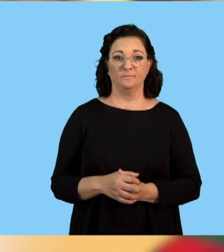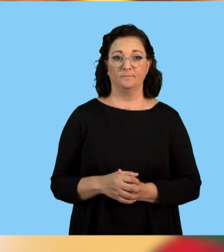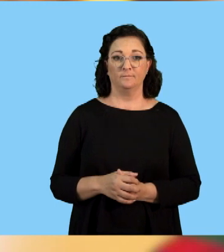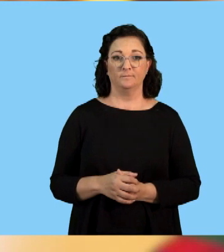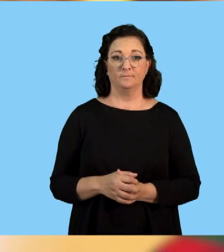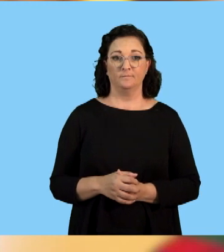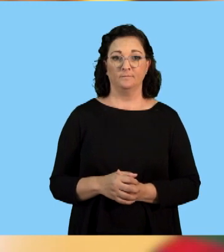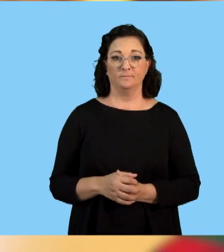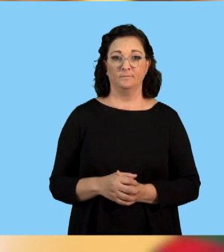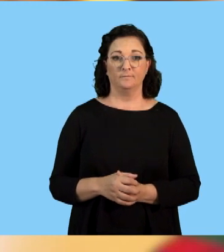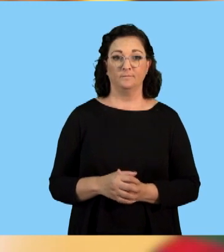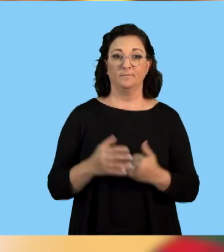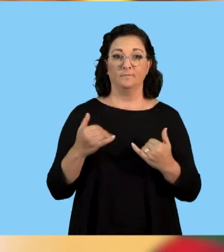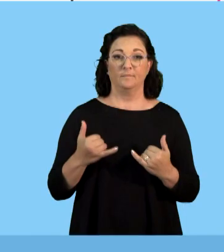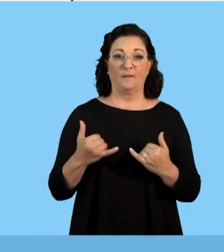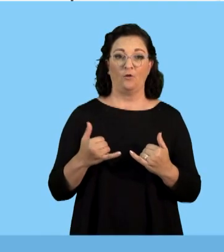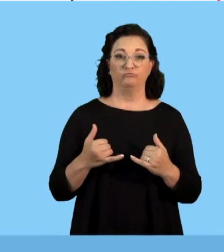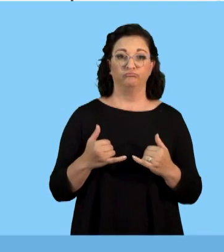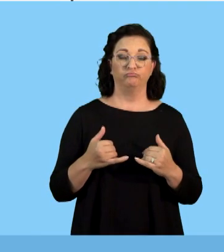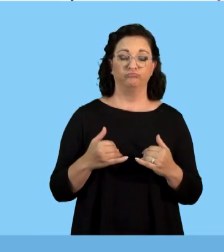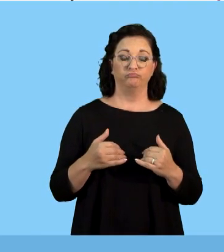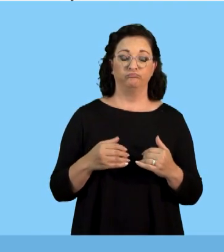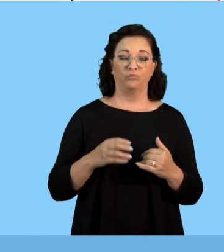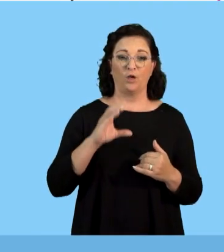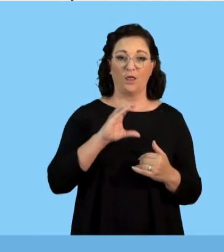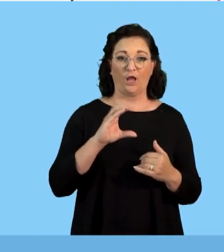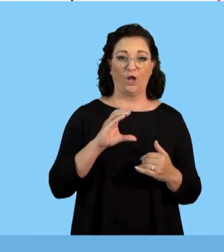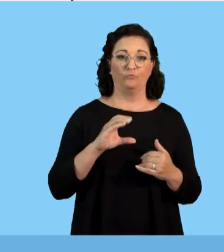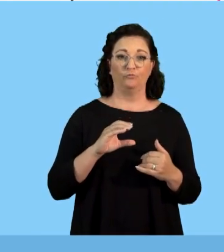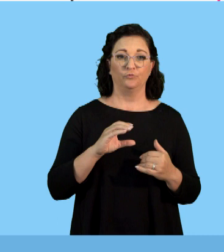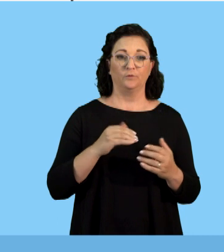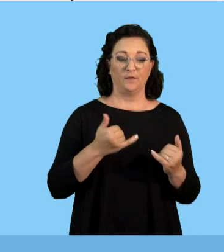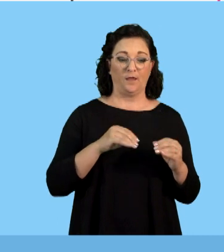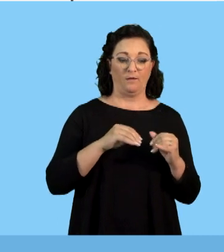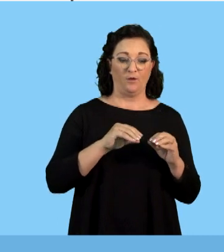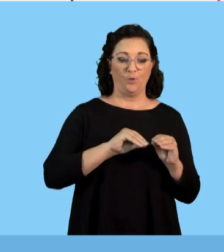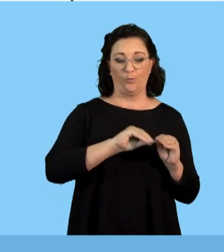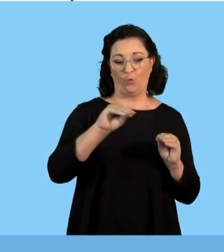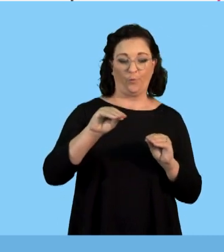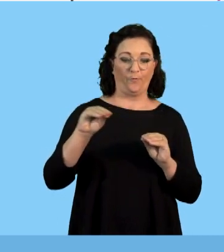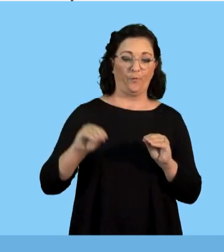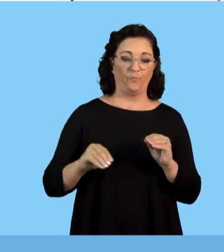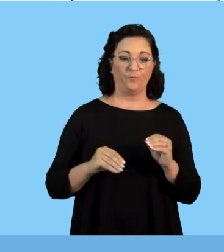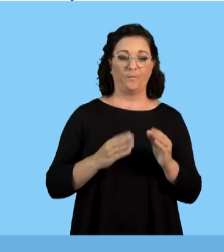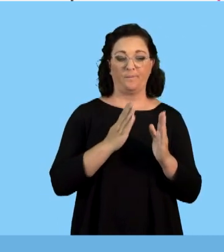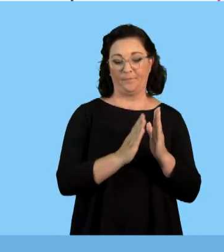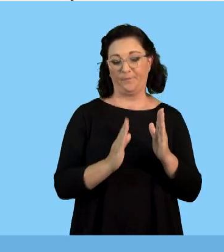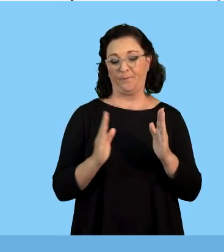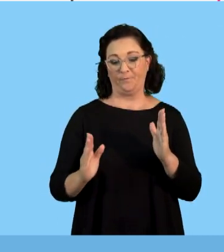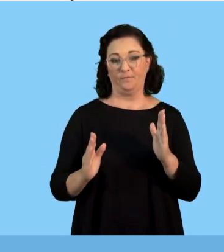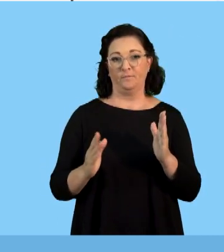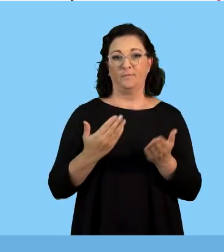as we have said, there is more than one pathway for the current to flow as your current is moving from the battery or from the